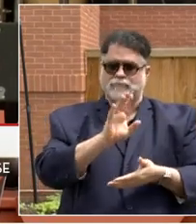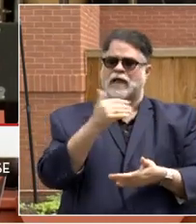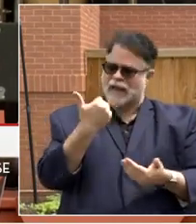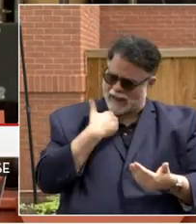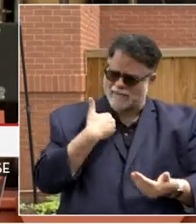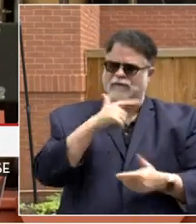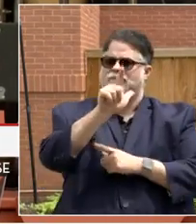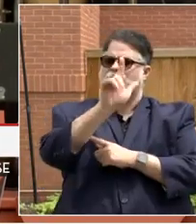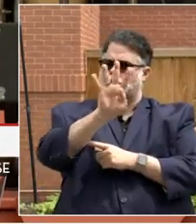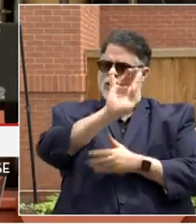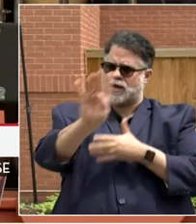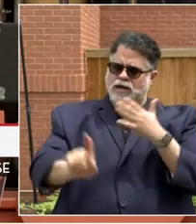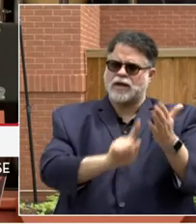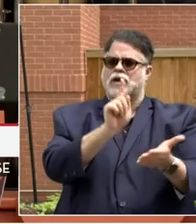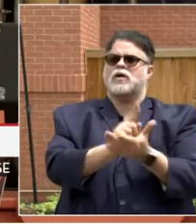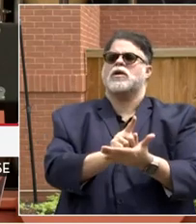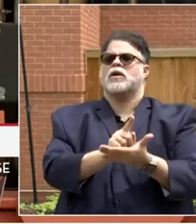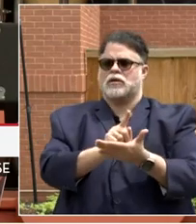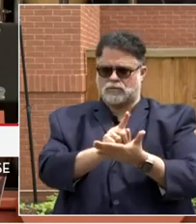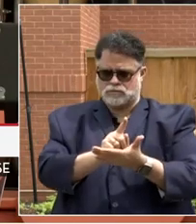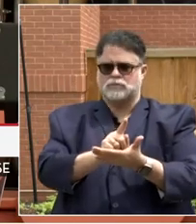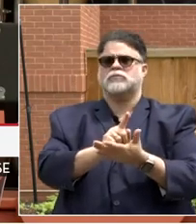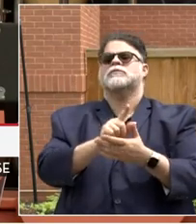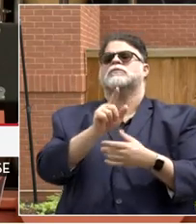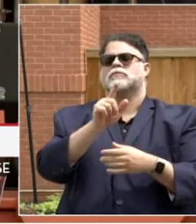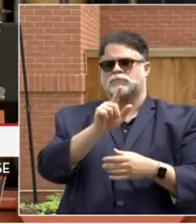give you the number. It's